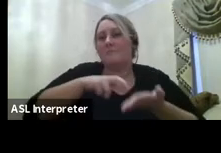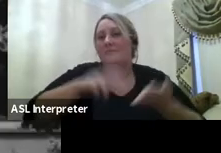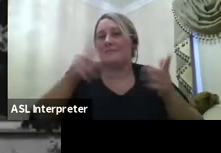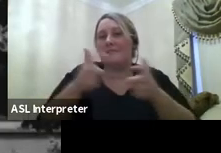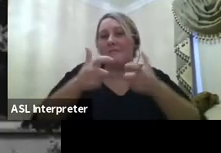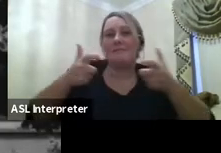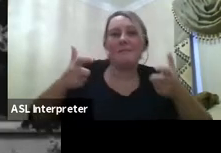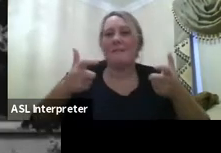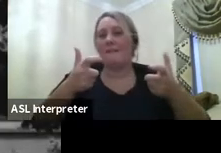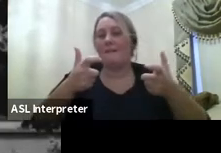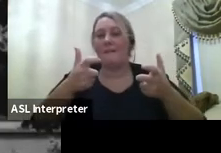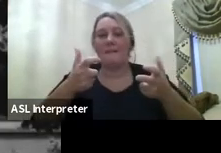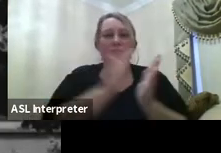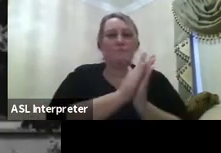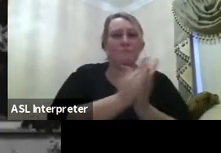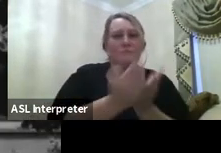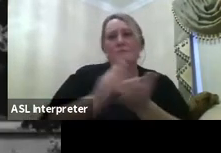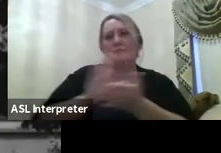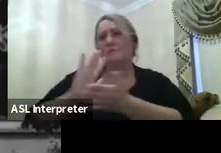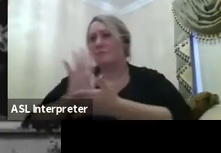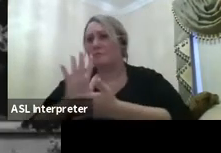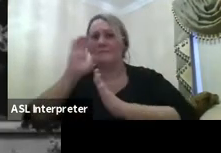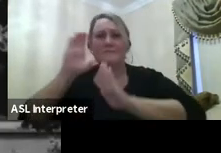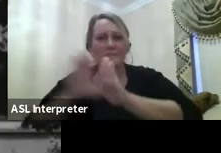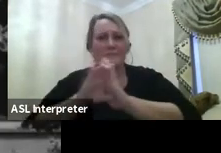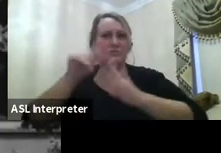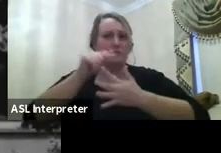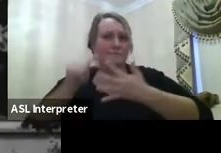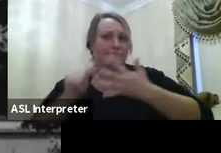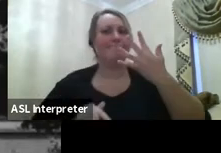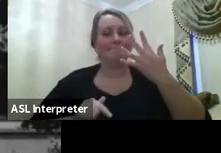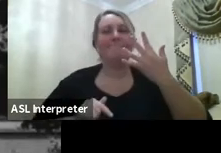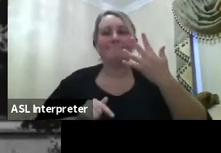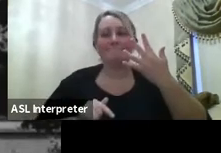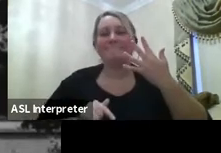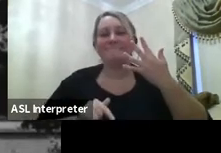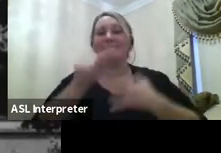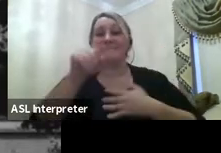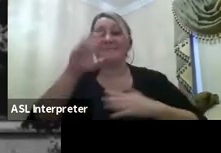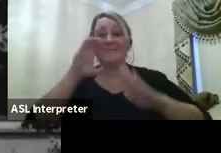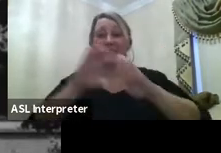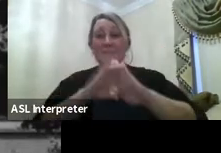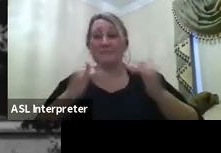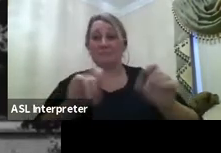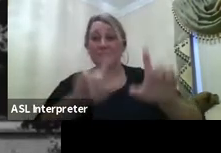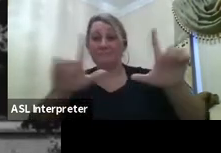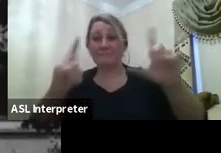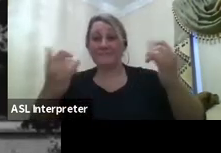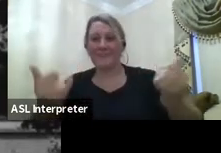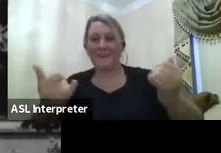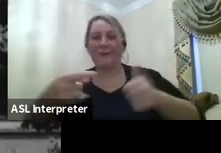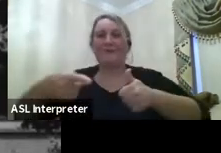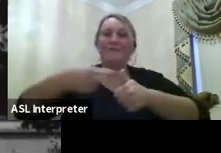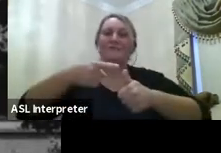queer liberation. So here's an image of the first Dyke March. And the thing that I noticed is I kept finding actually